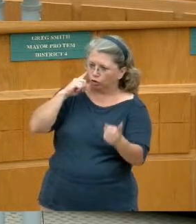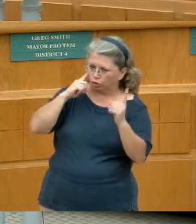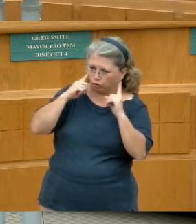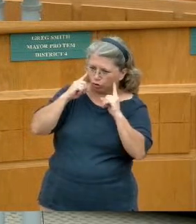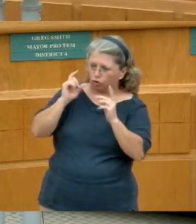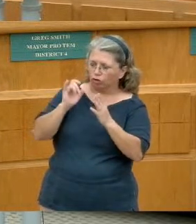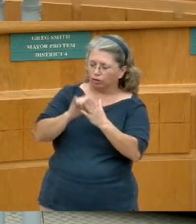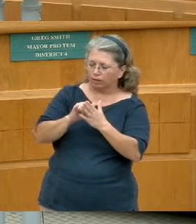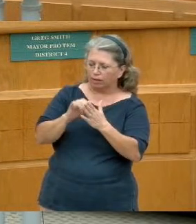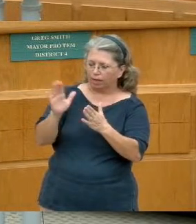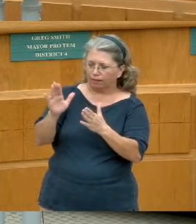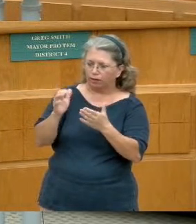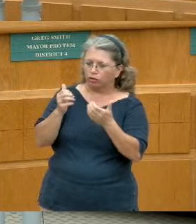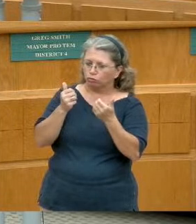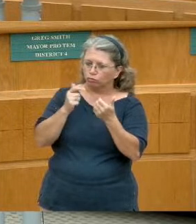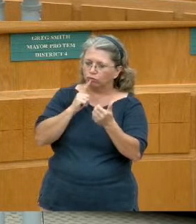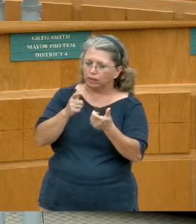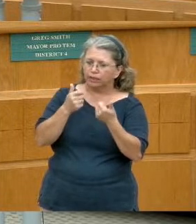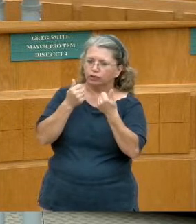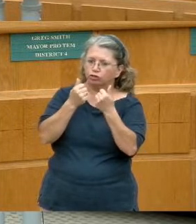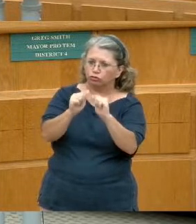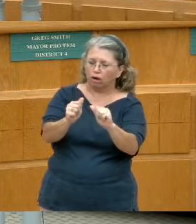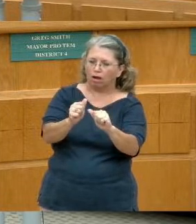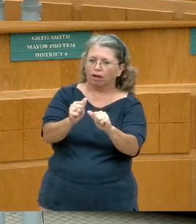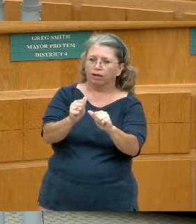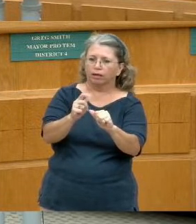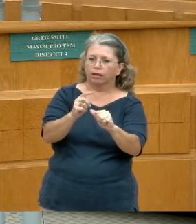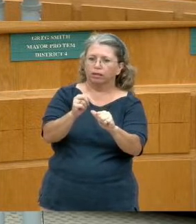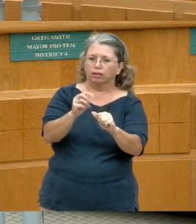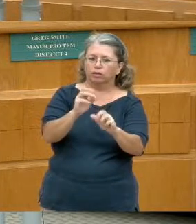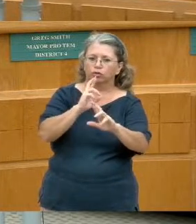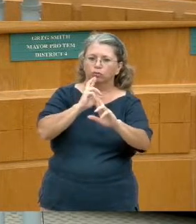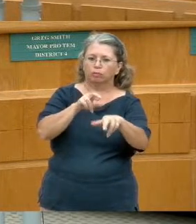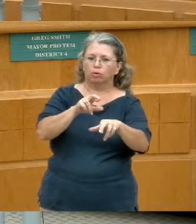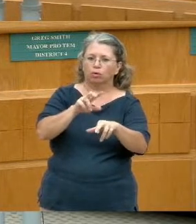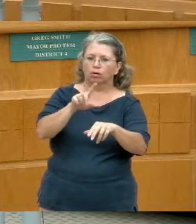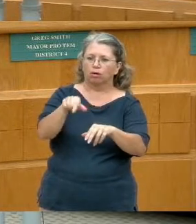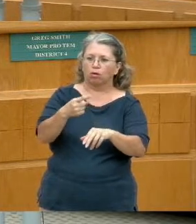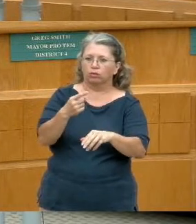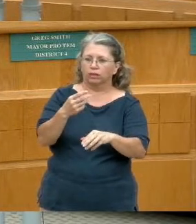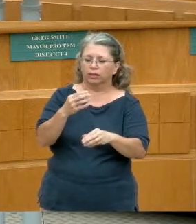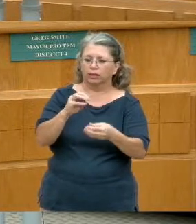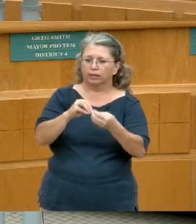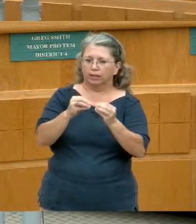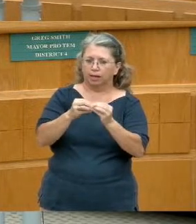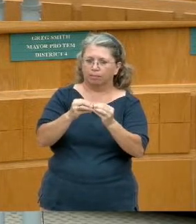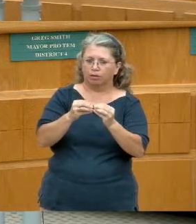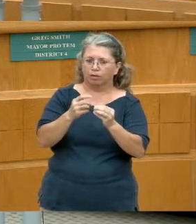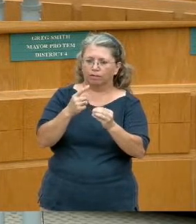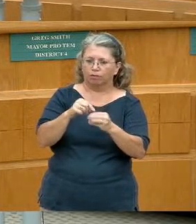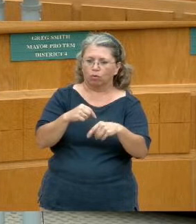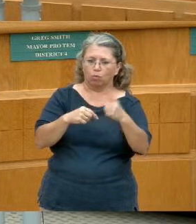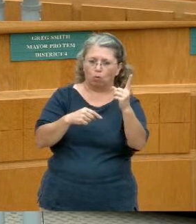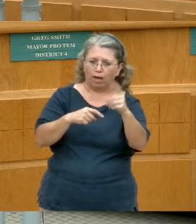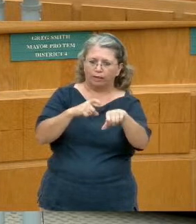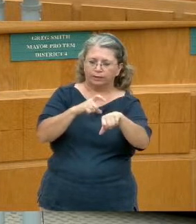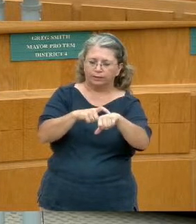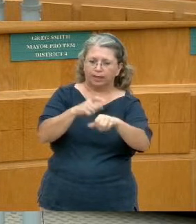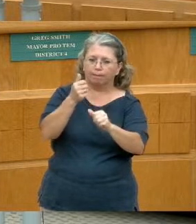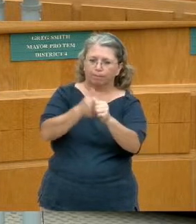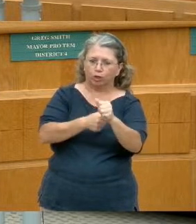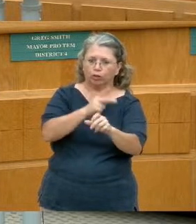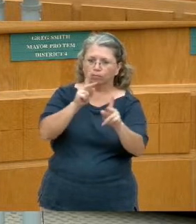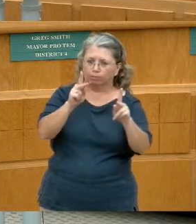only have the number of tests that are being done reported once per patient, but there's so